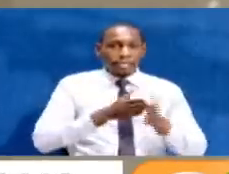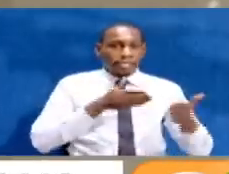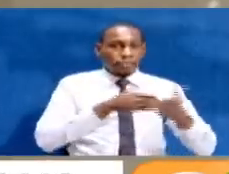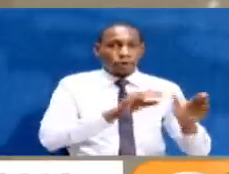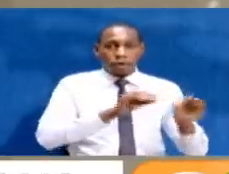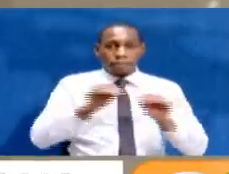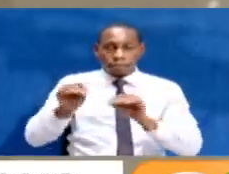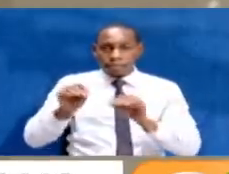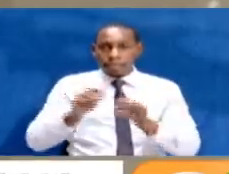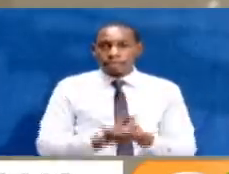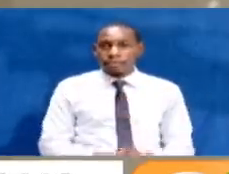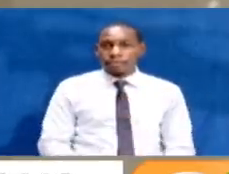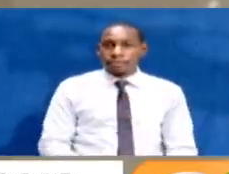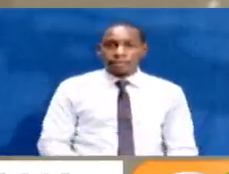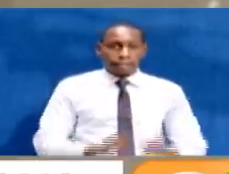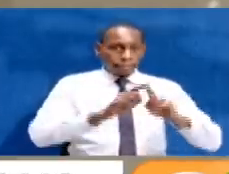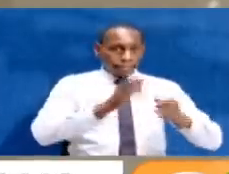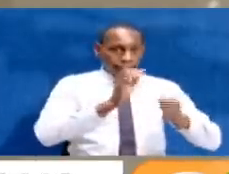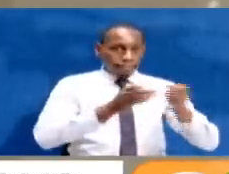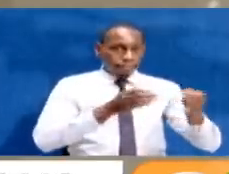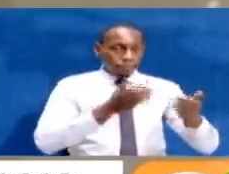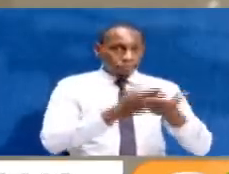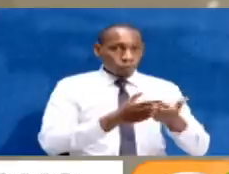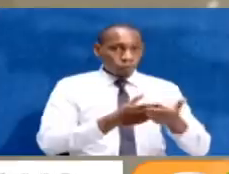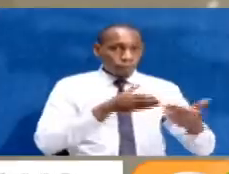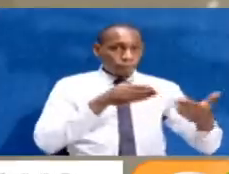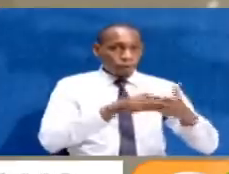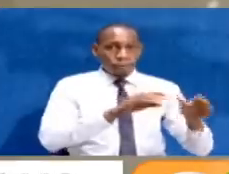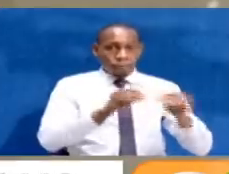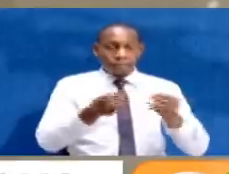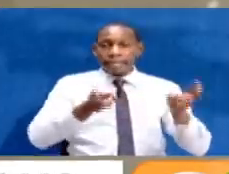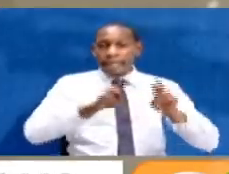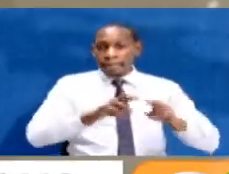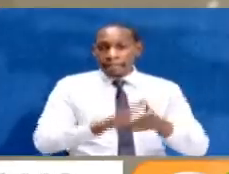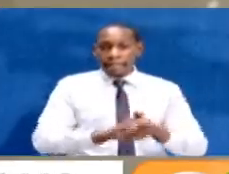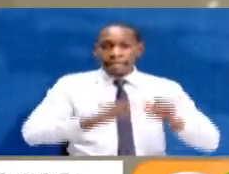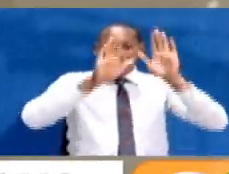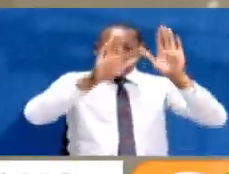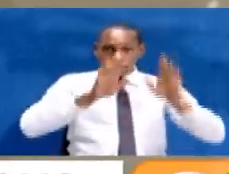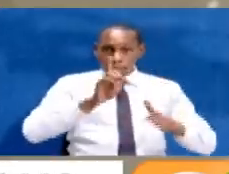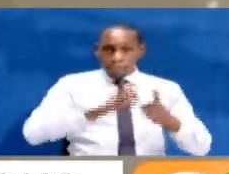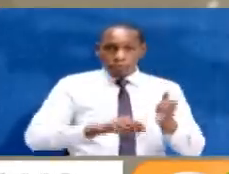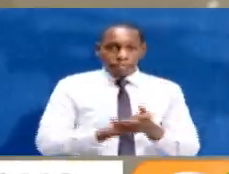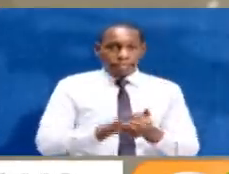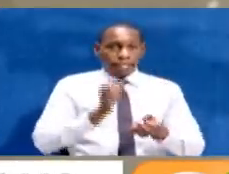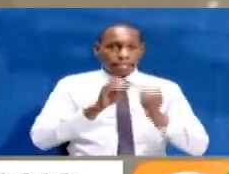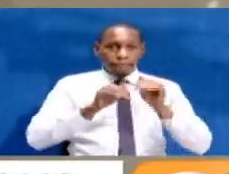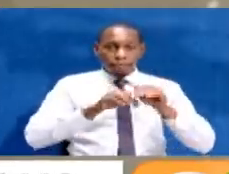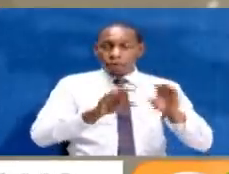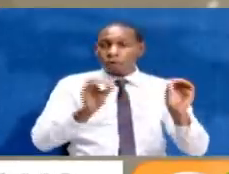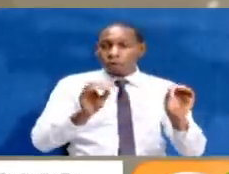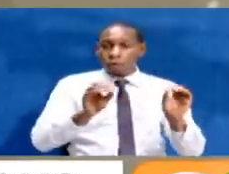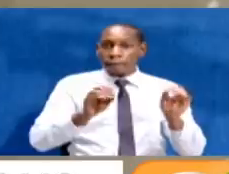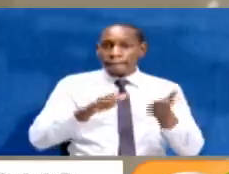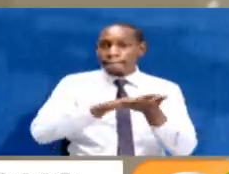lockdown. But even so, Jamila, yes, whether we have a lockdown or we don't have a lockdown, as long as we don't observe